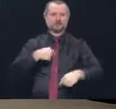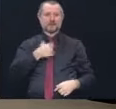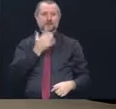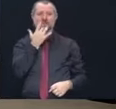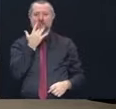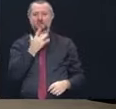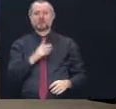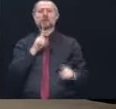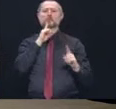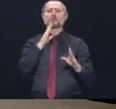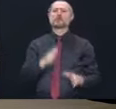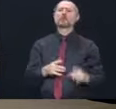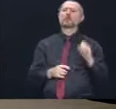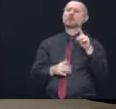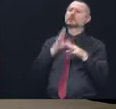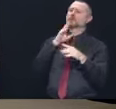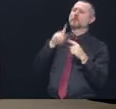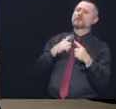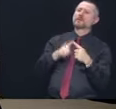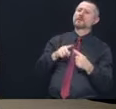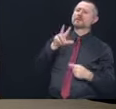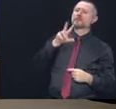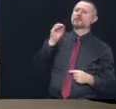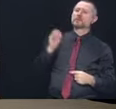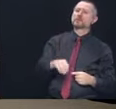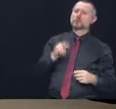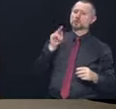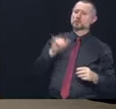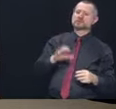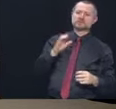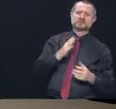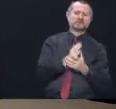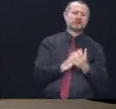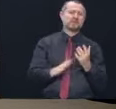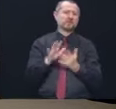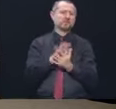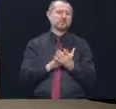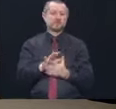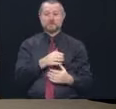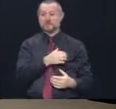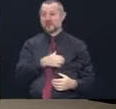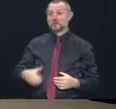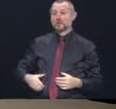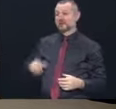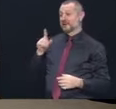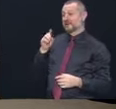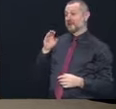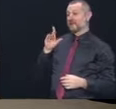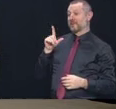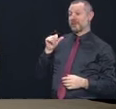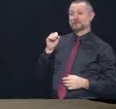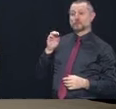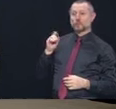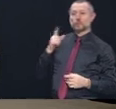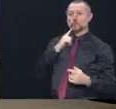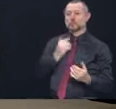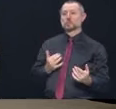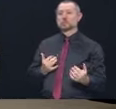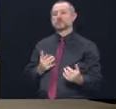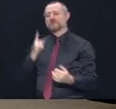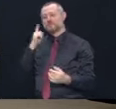and the 3%, I think some of the confusion is just that Mayor de Blasio seems to be waiting for all of New York City to